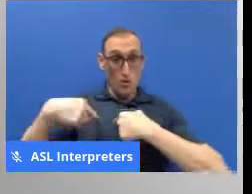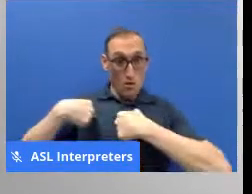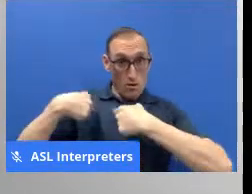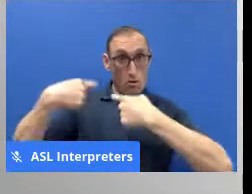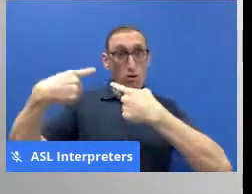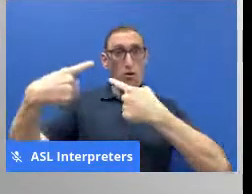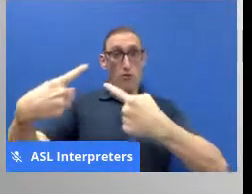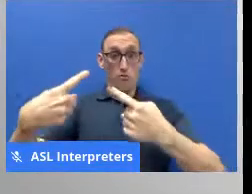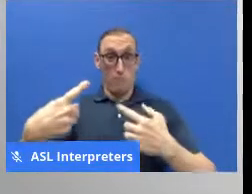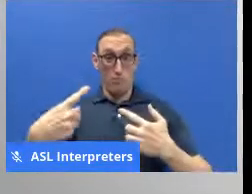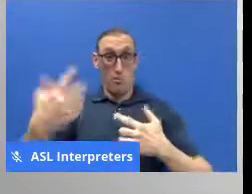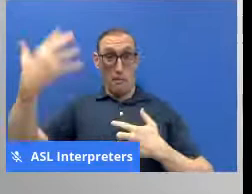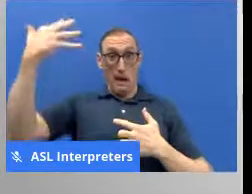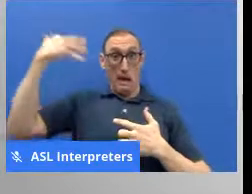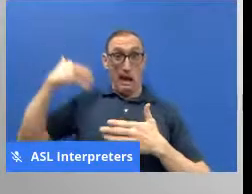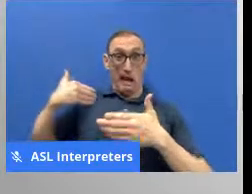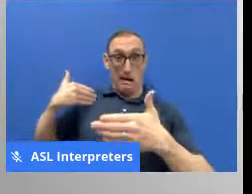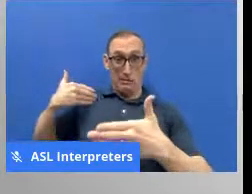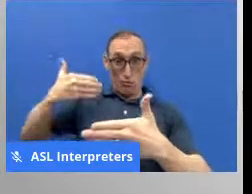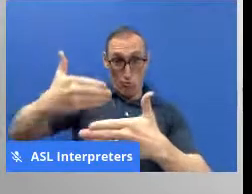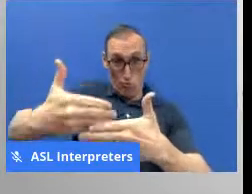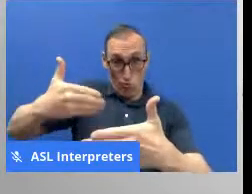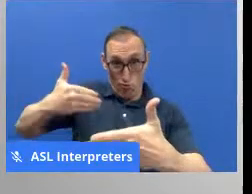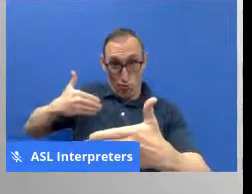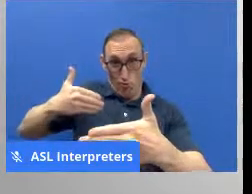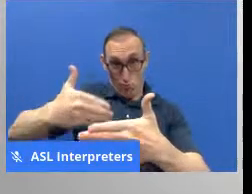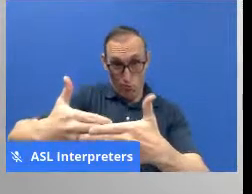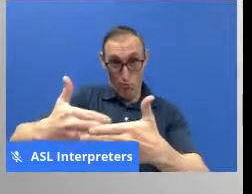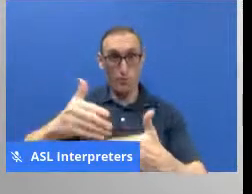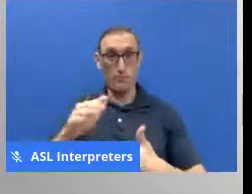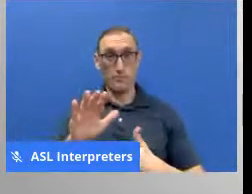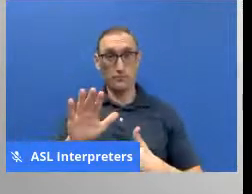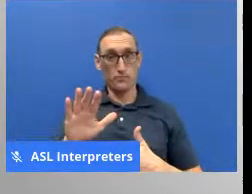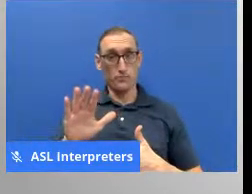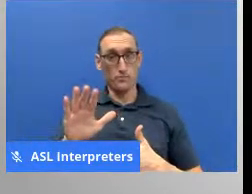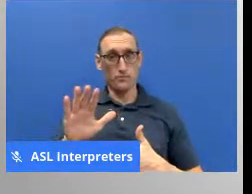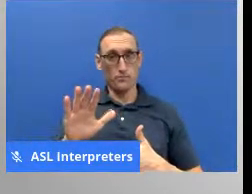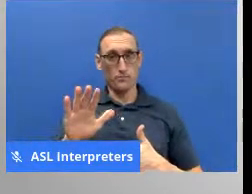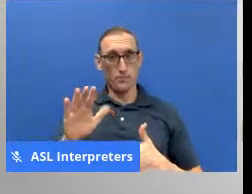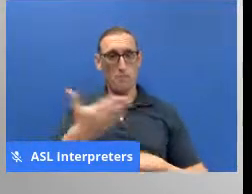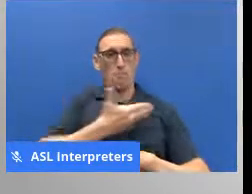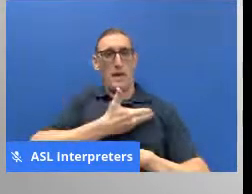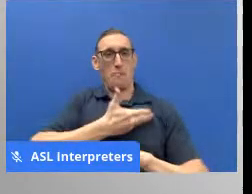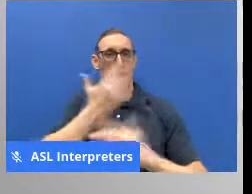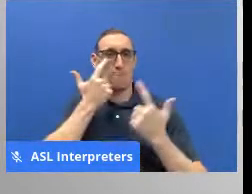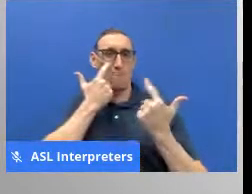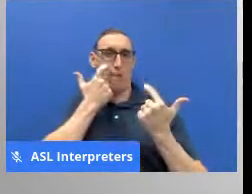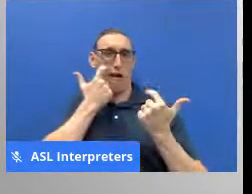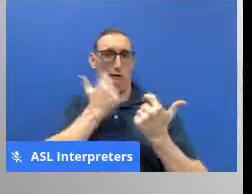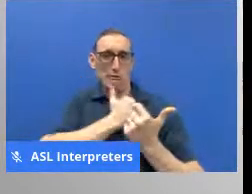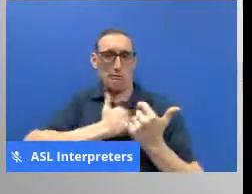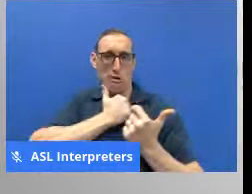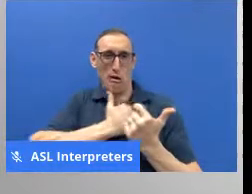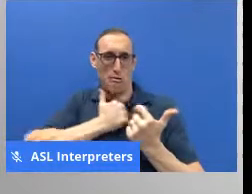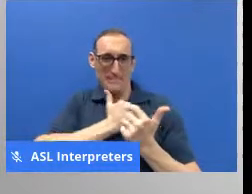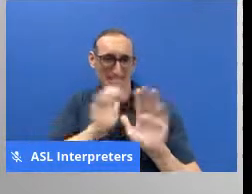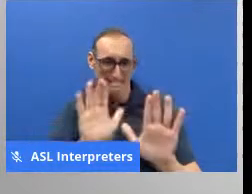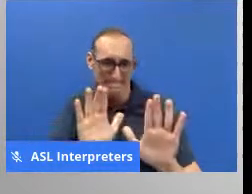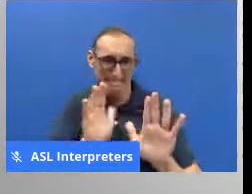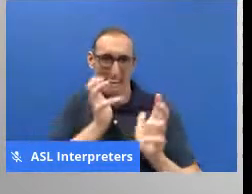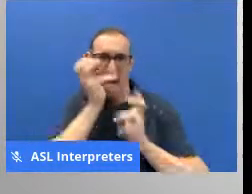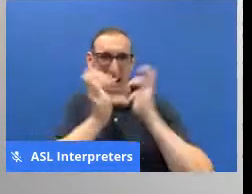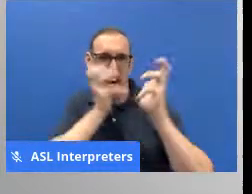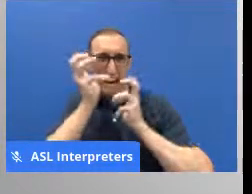all be encouraged by your progress. Sorry, baby in the background. The work you've